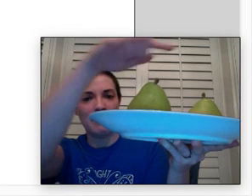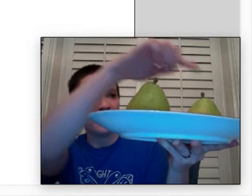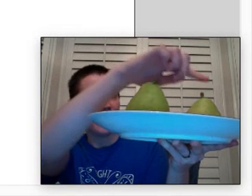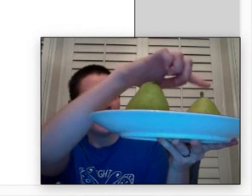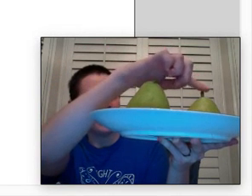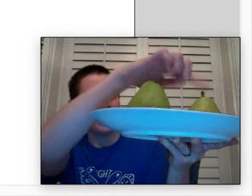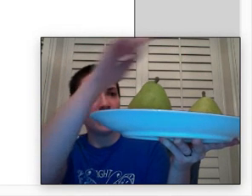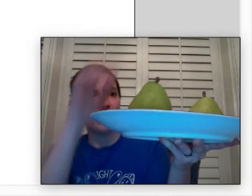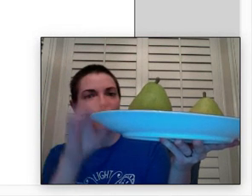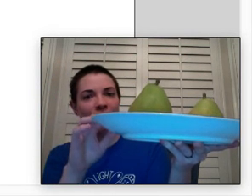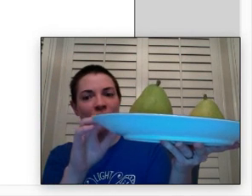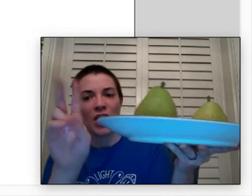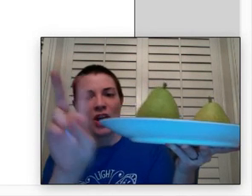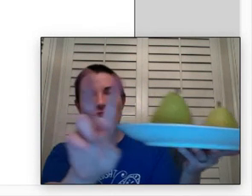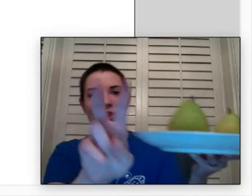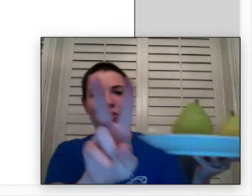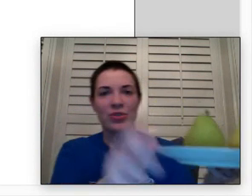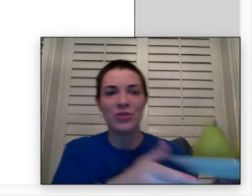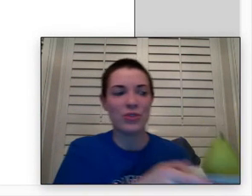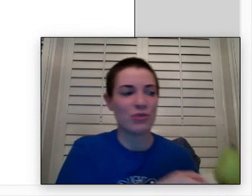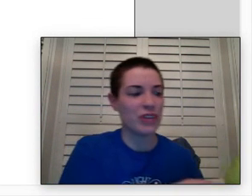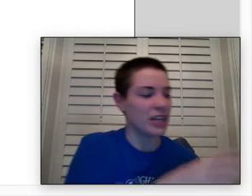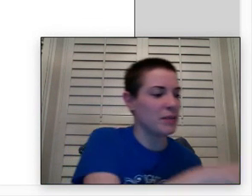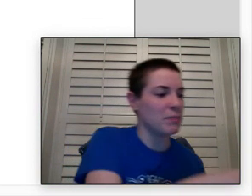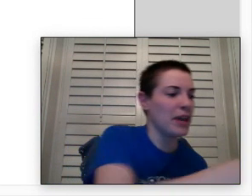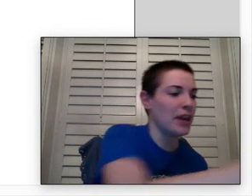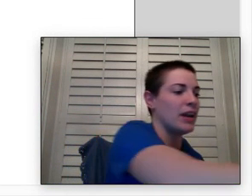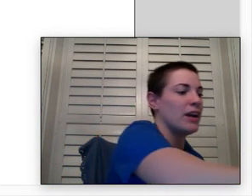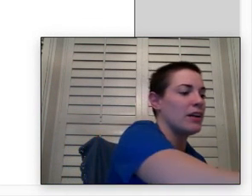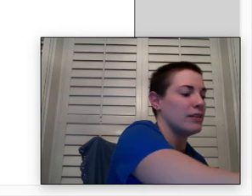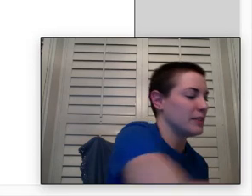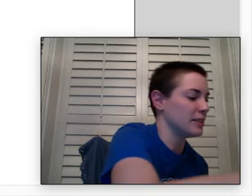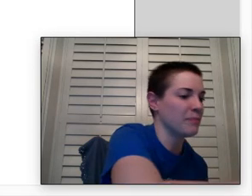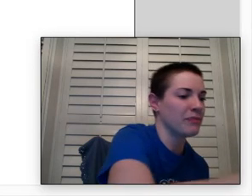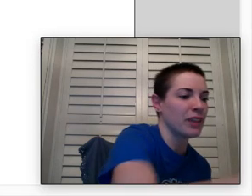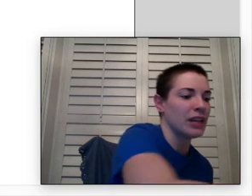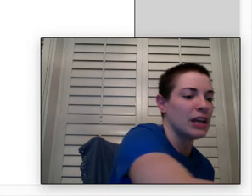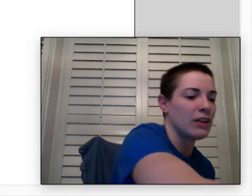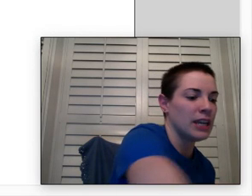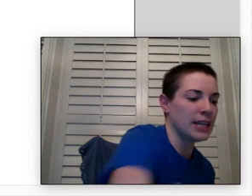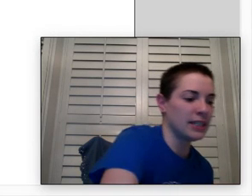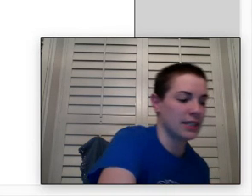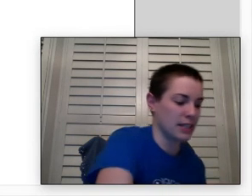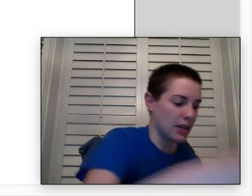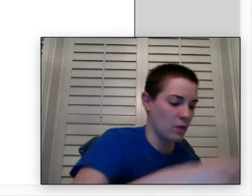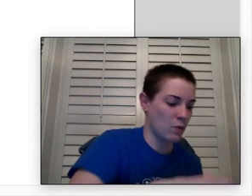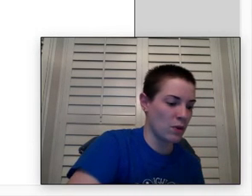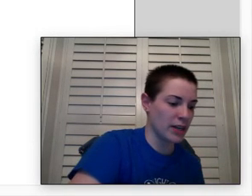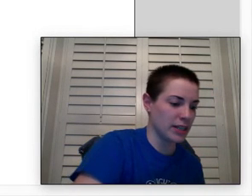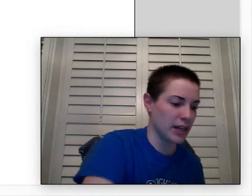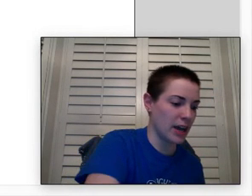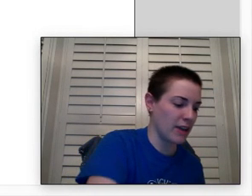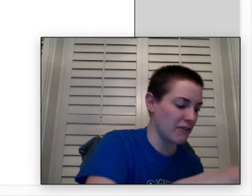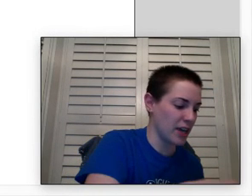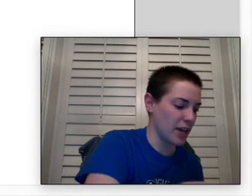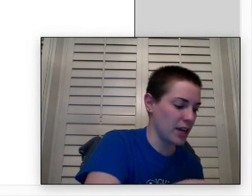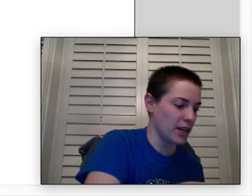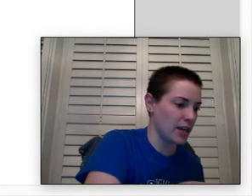1, 2. 2 green pears. Now let's see, what did